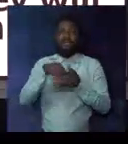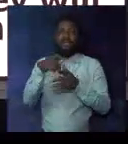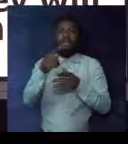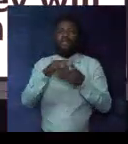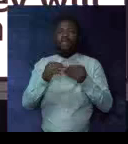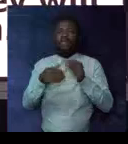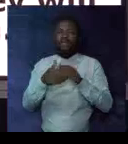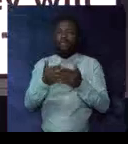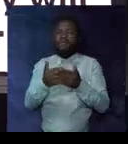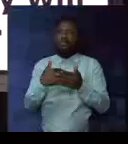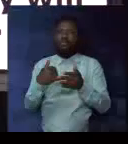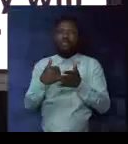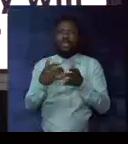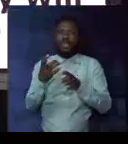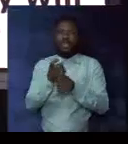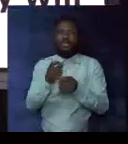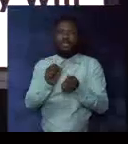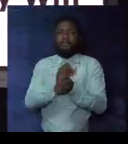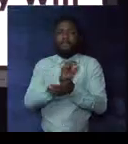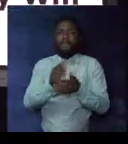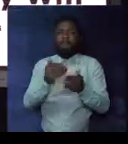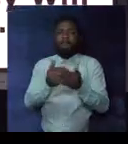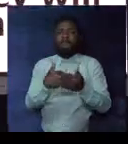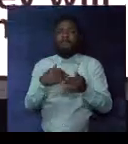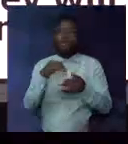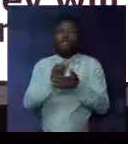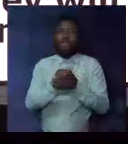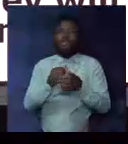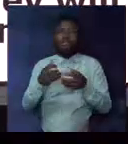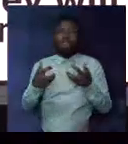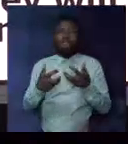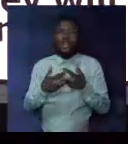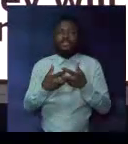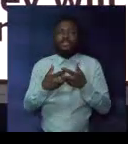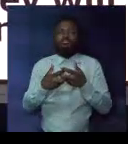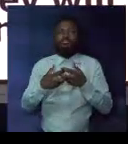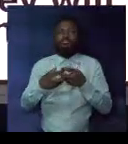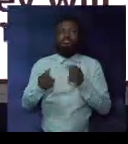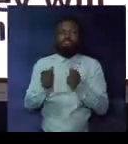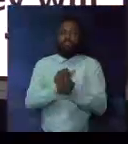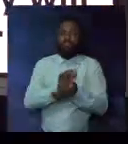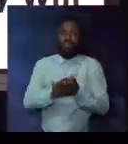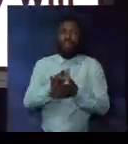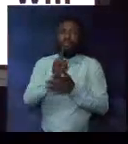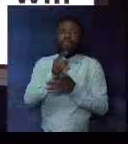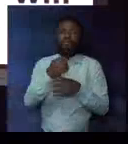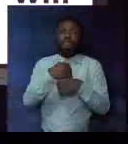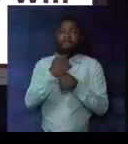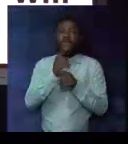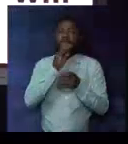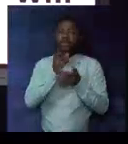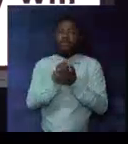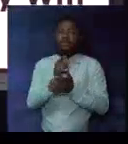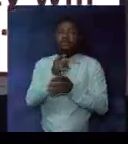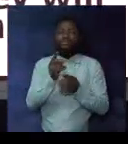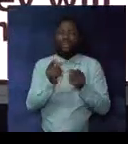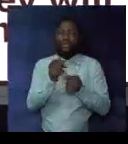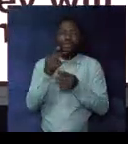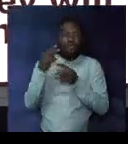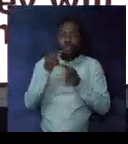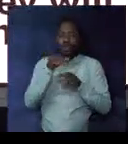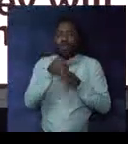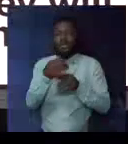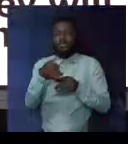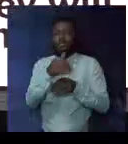Like in the story, Koto Baje, that means before that machine breaks down, you ensure that you